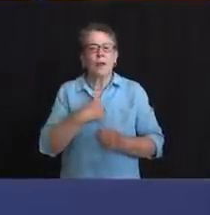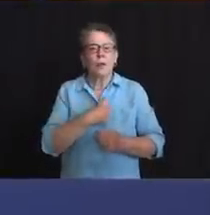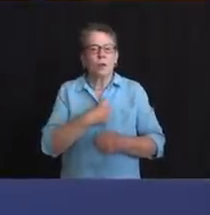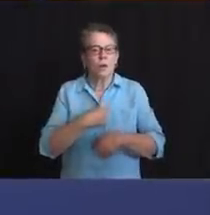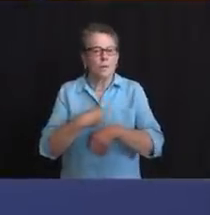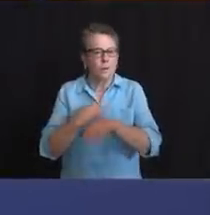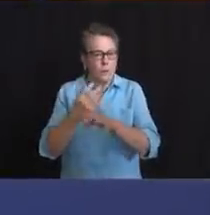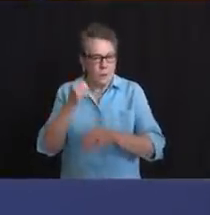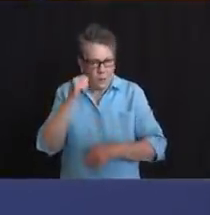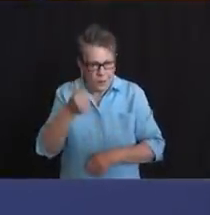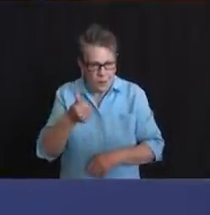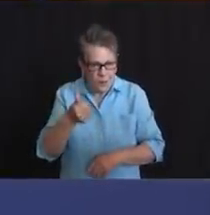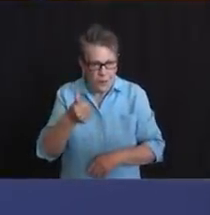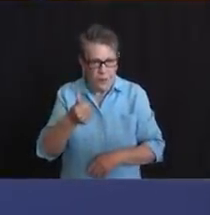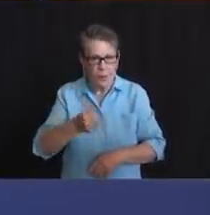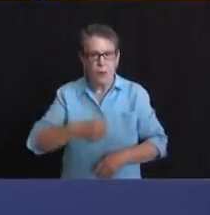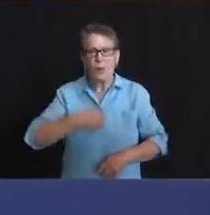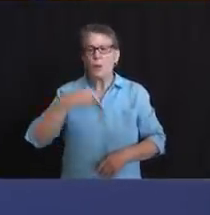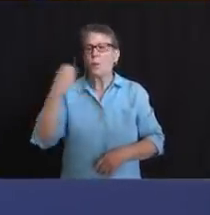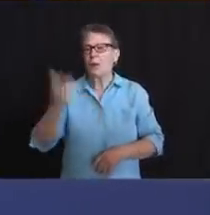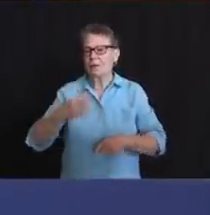1 o'clock, unless you hear otherwise.